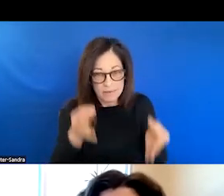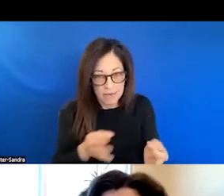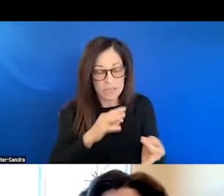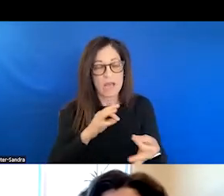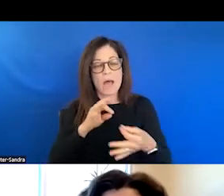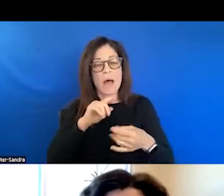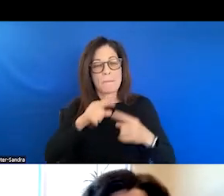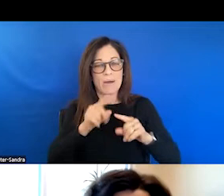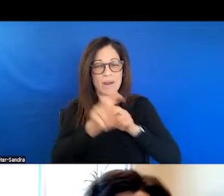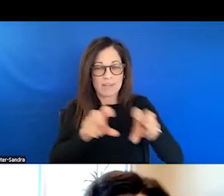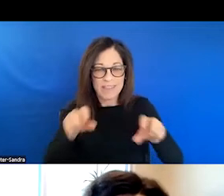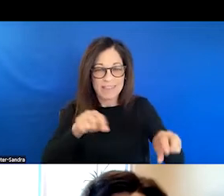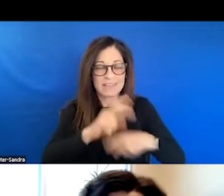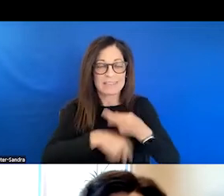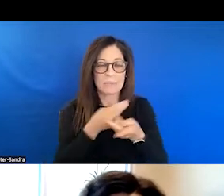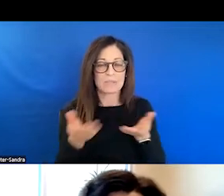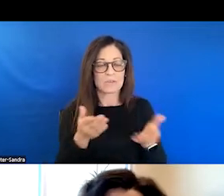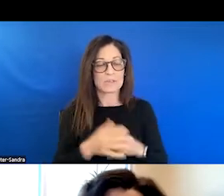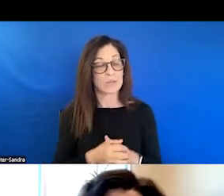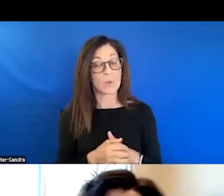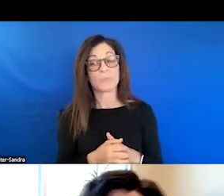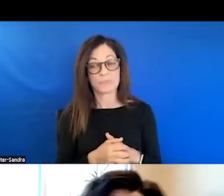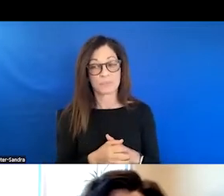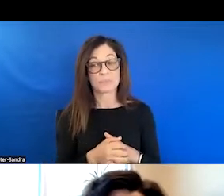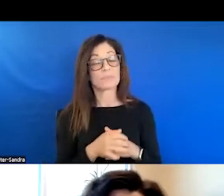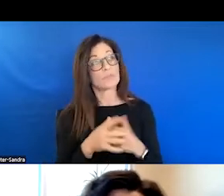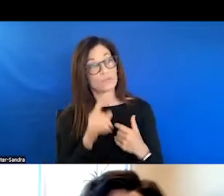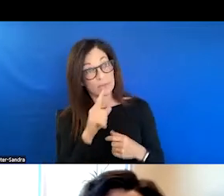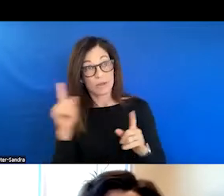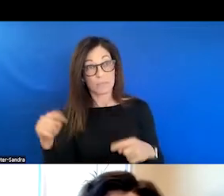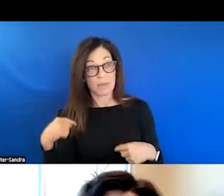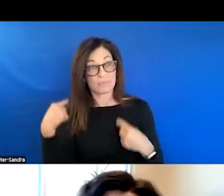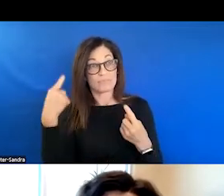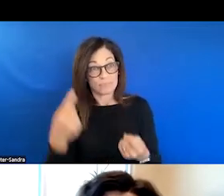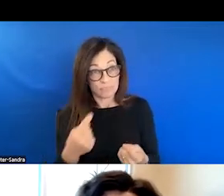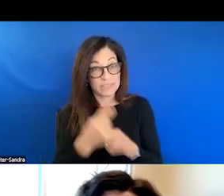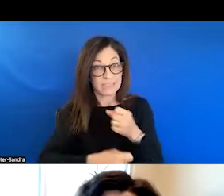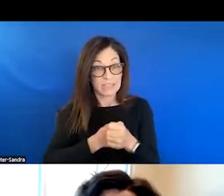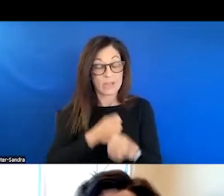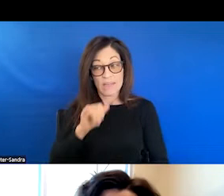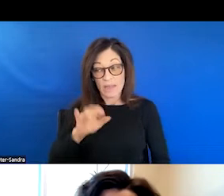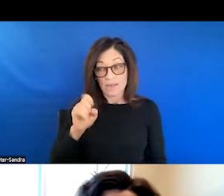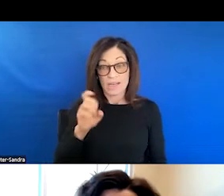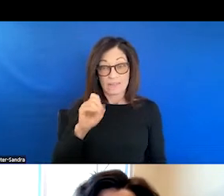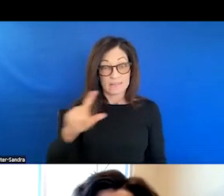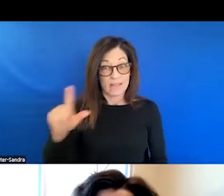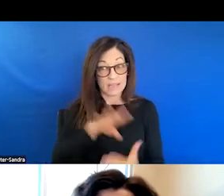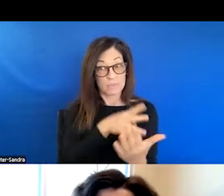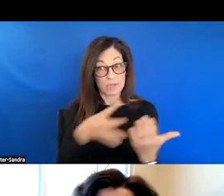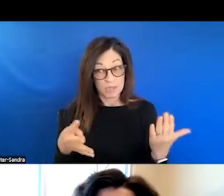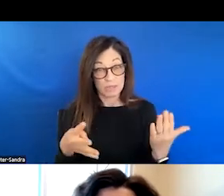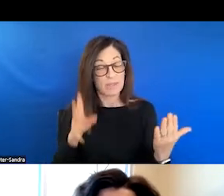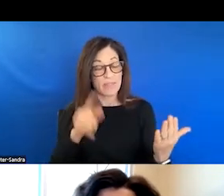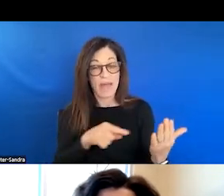these types of services. So I've got to say, over the past years, that Excel spreadsheet was a page